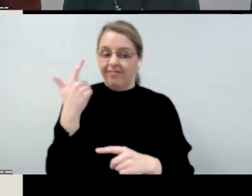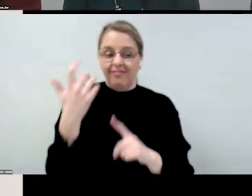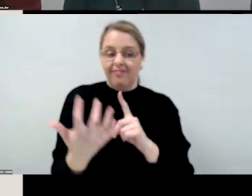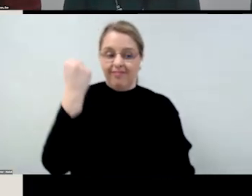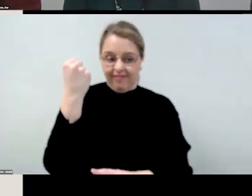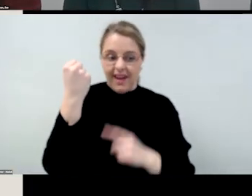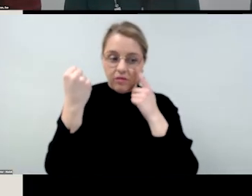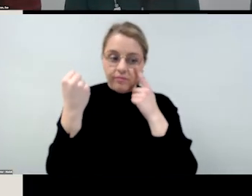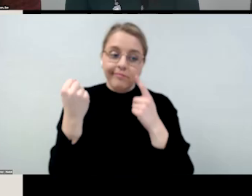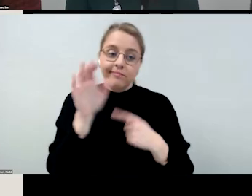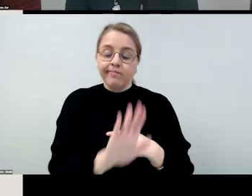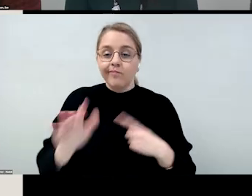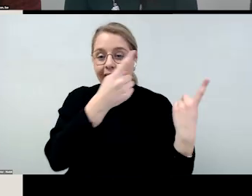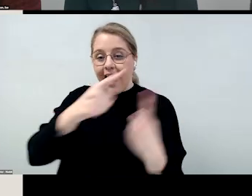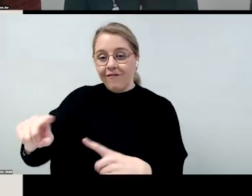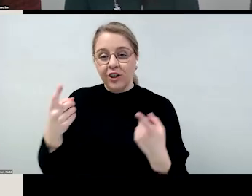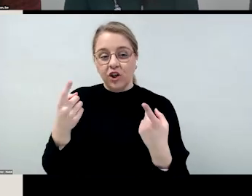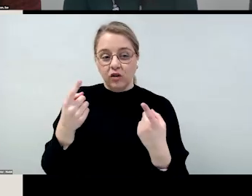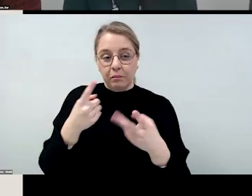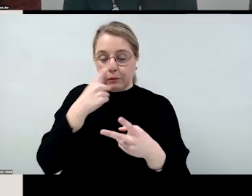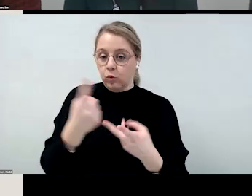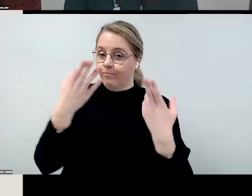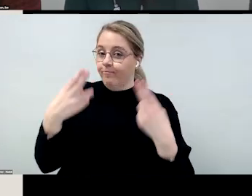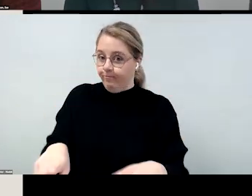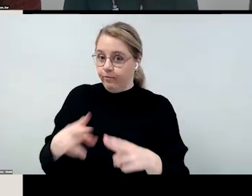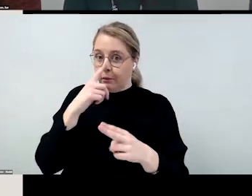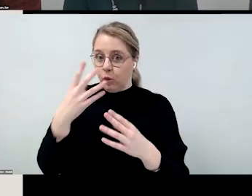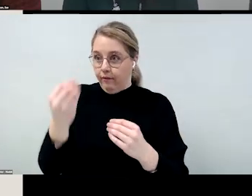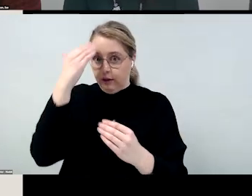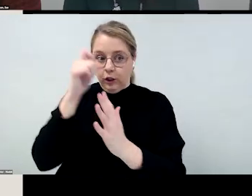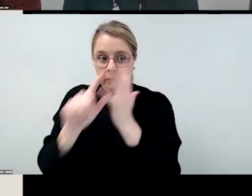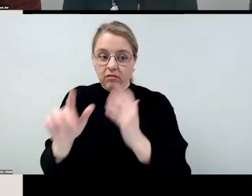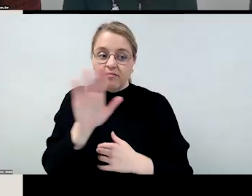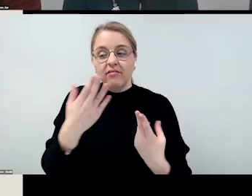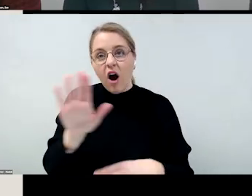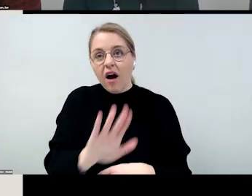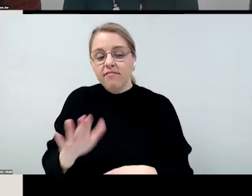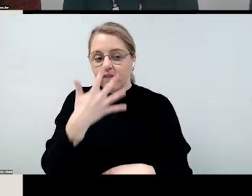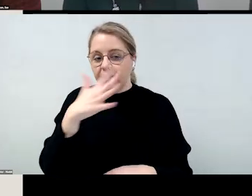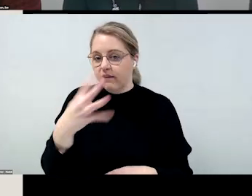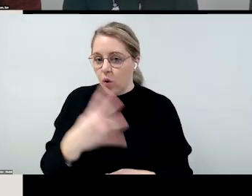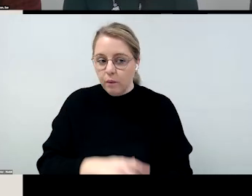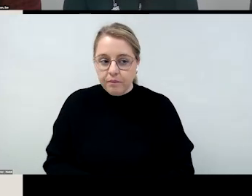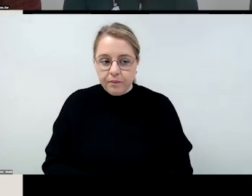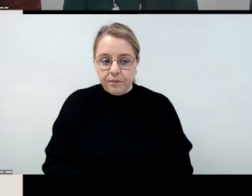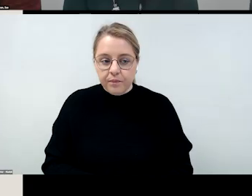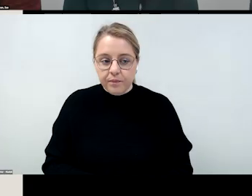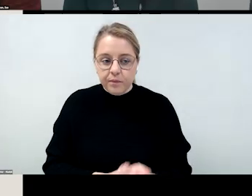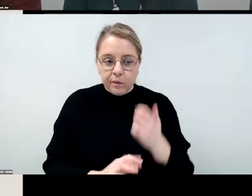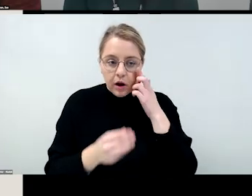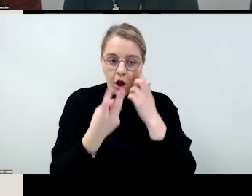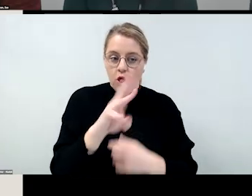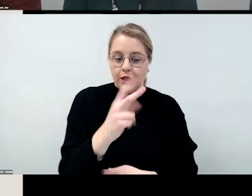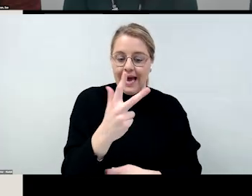a median age of death of just 54 years old among people with intellectual disability. And more alarmingly, 38% of those